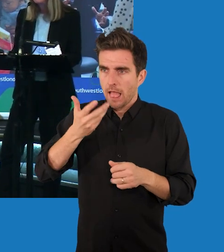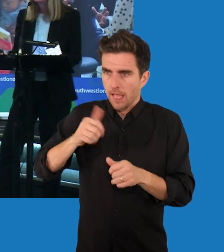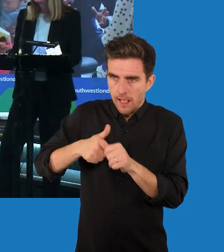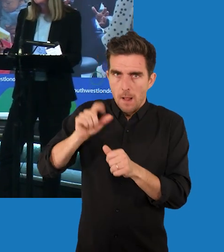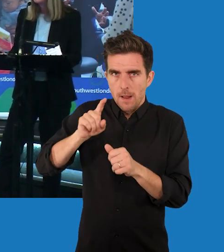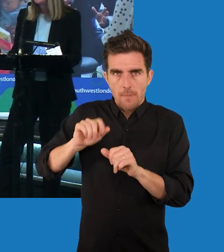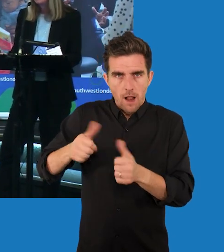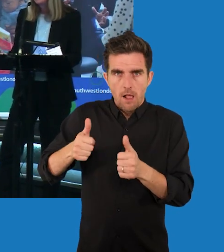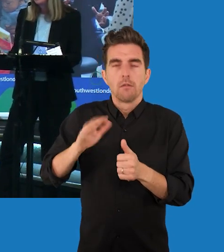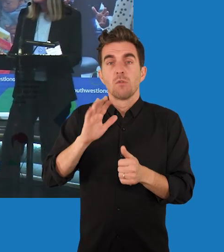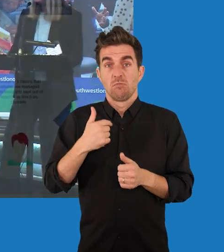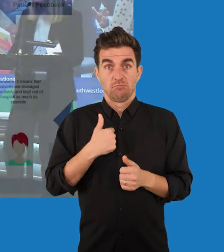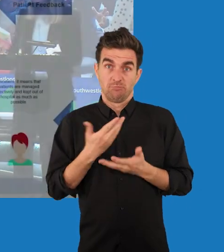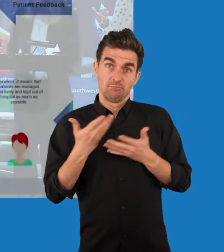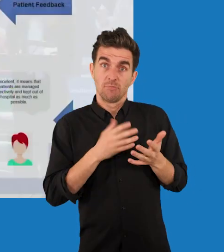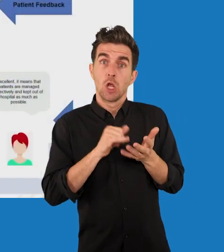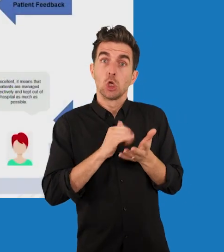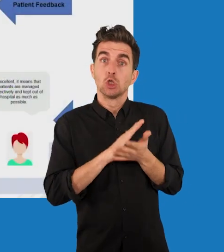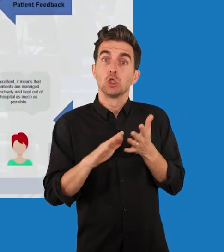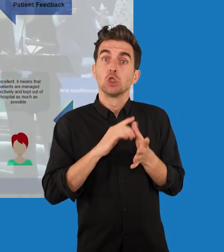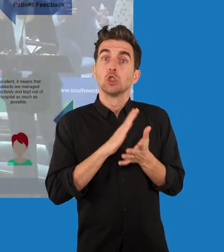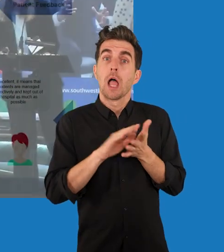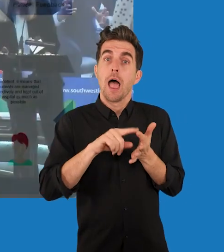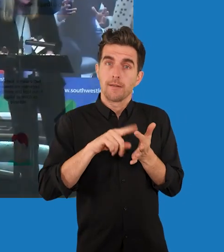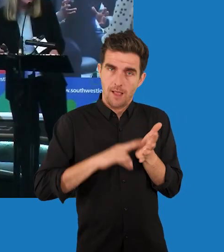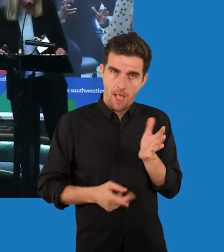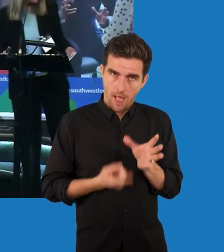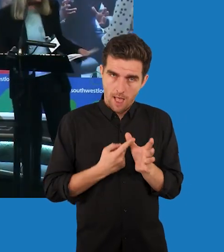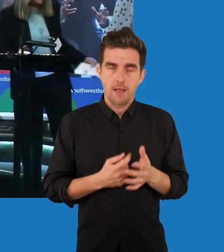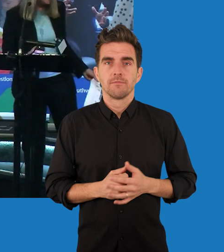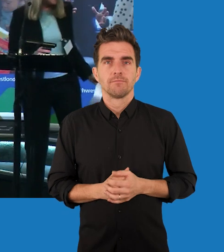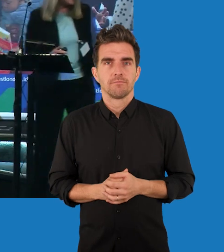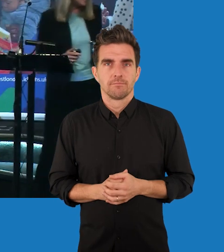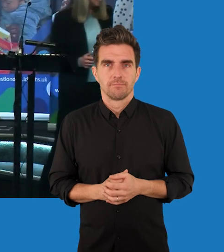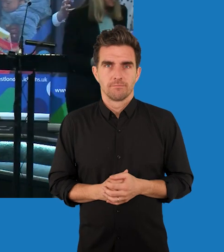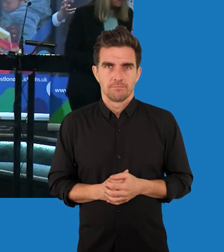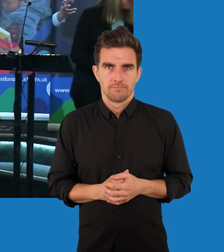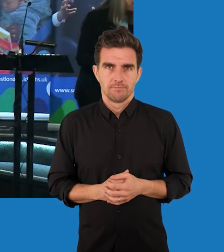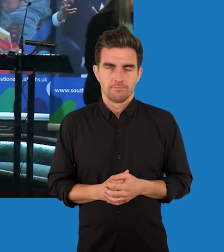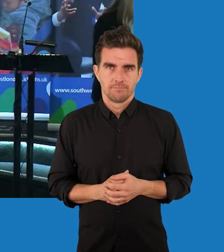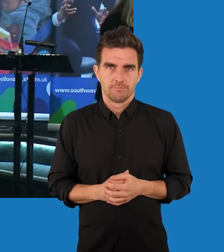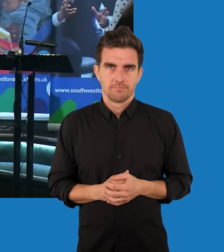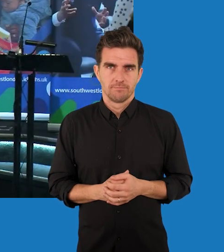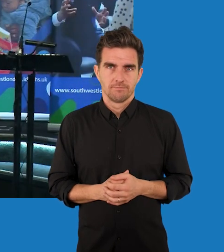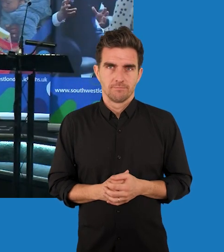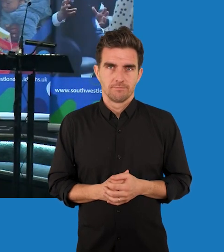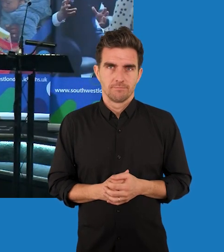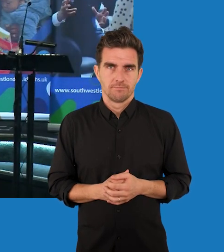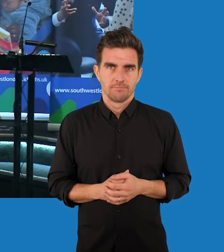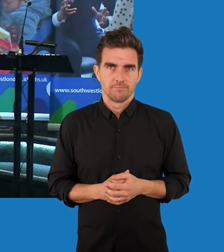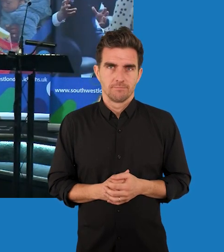for people in their day-to-day work. So I'm going to hand over to Shahina now. Thanks, Shahina.